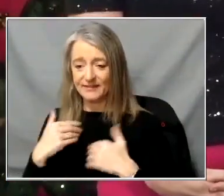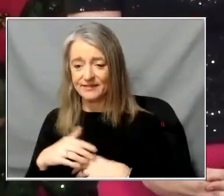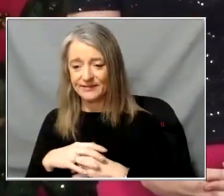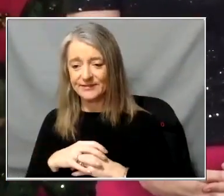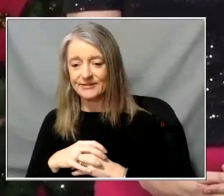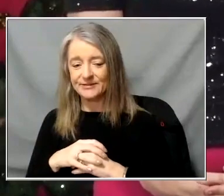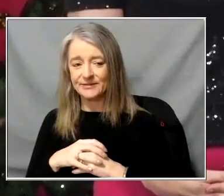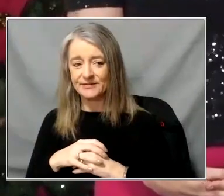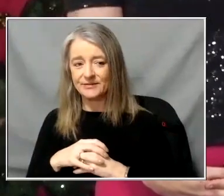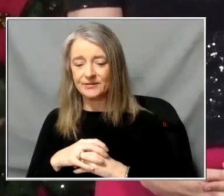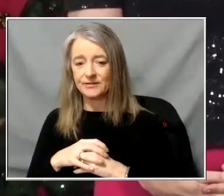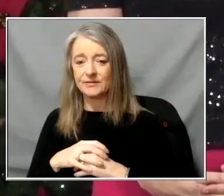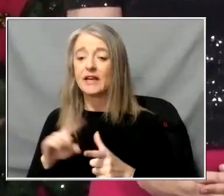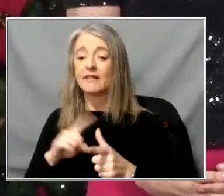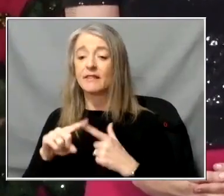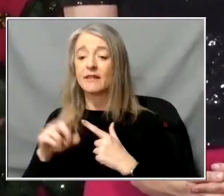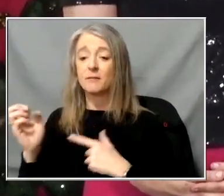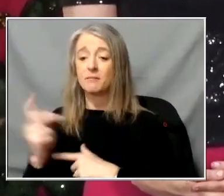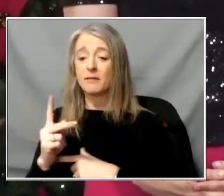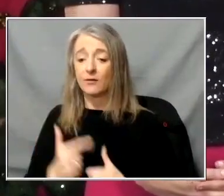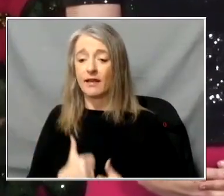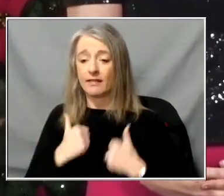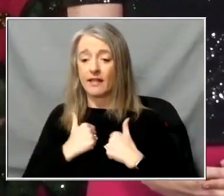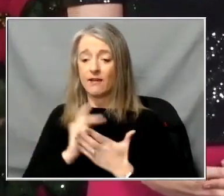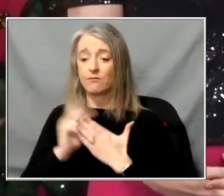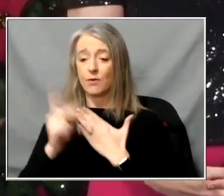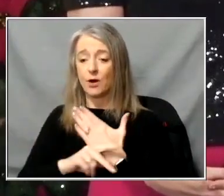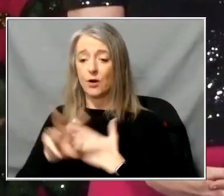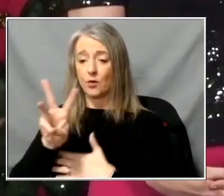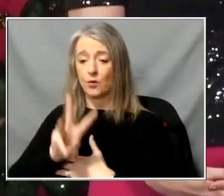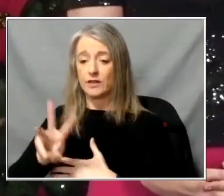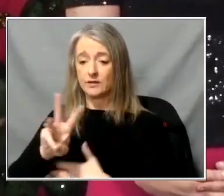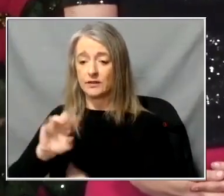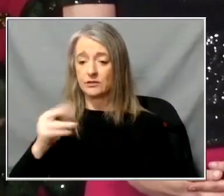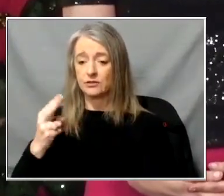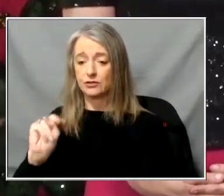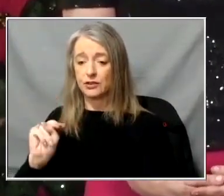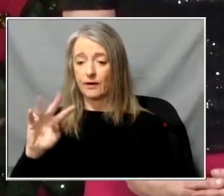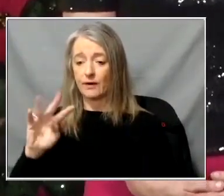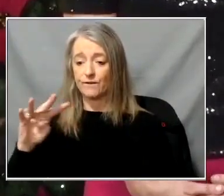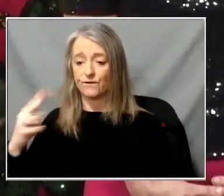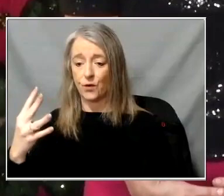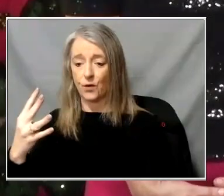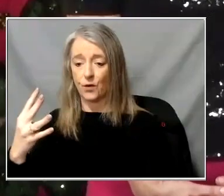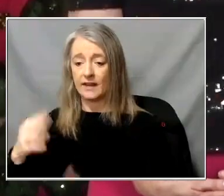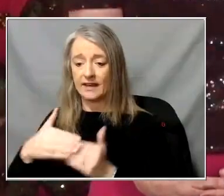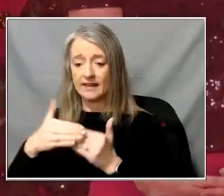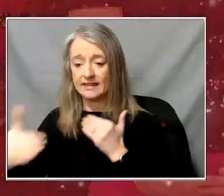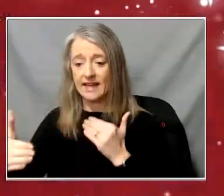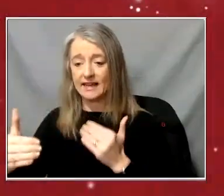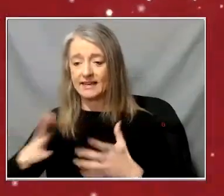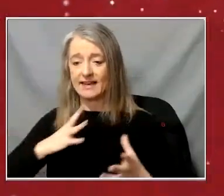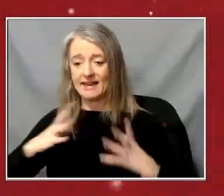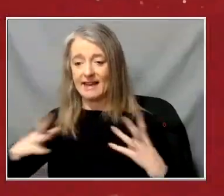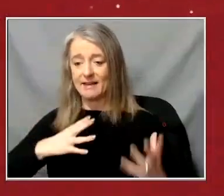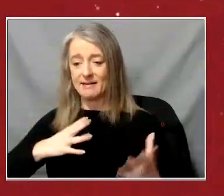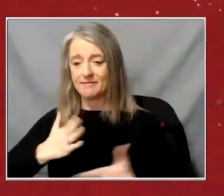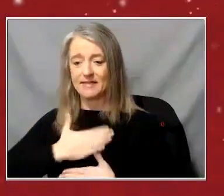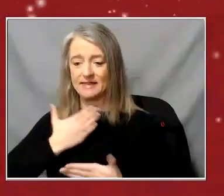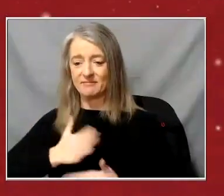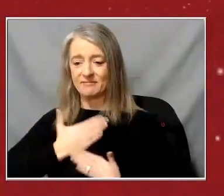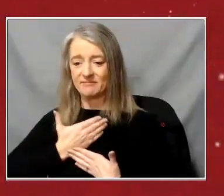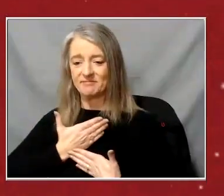require gallstones to inflame the gallbladder. So you're saying if you're going to have a problem, this might be not the worst problem to have, and it can be fixable. Yeah, so but